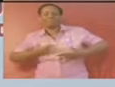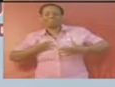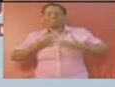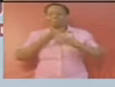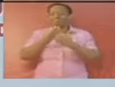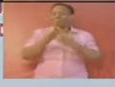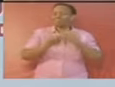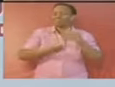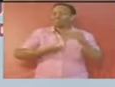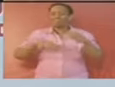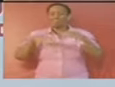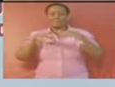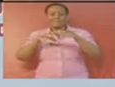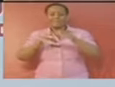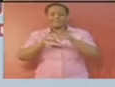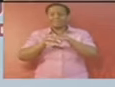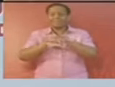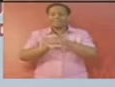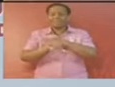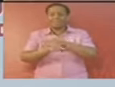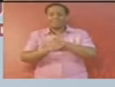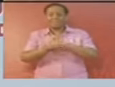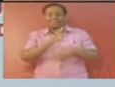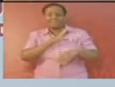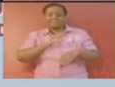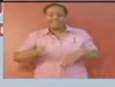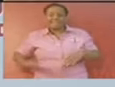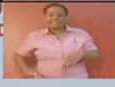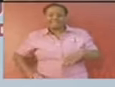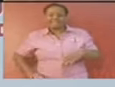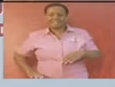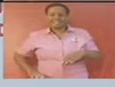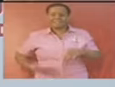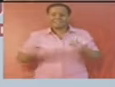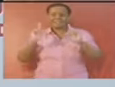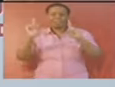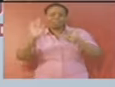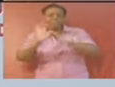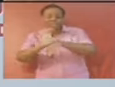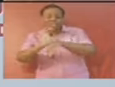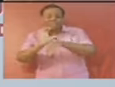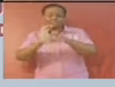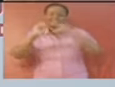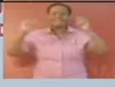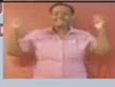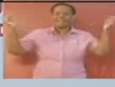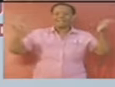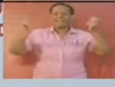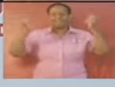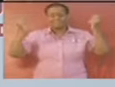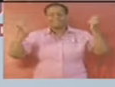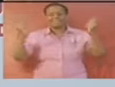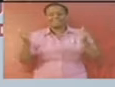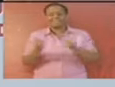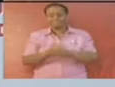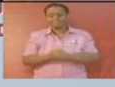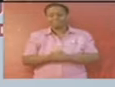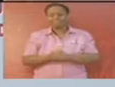go to church in numbers, and all religions, because we are that type of people, celebrate Christmas. We gather at